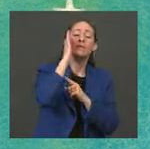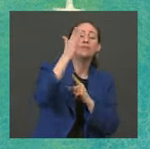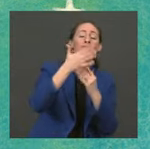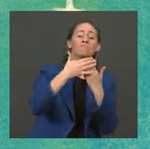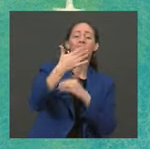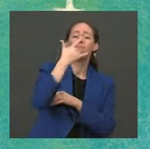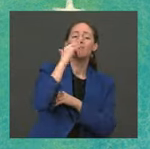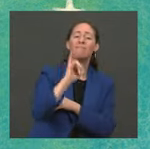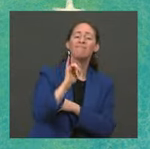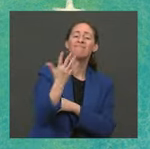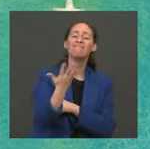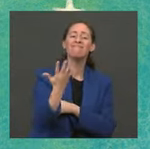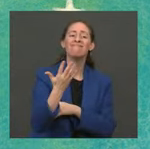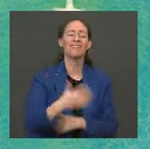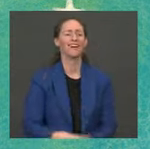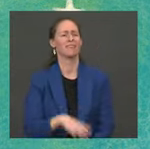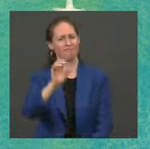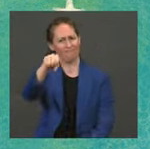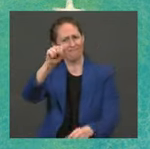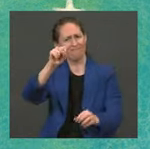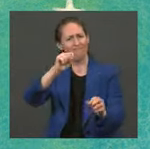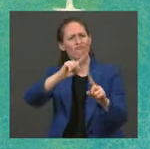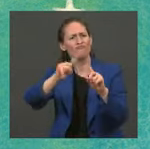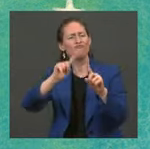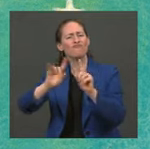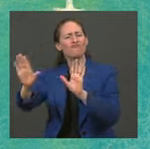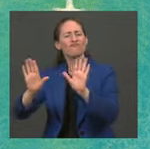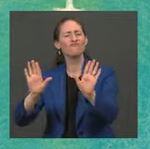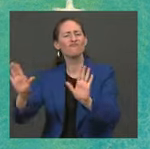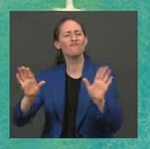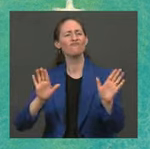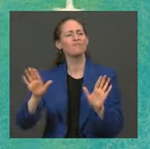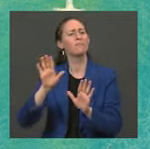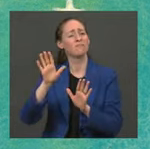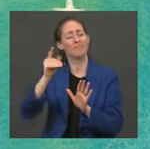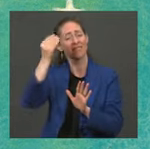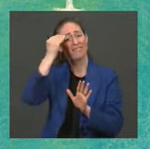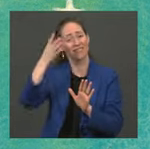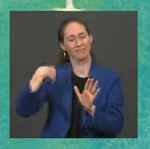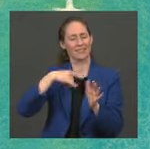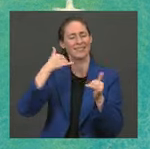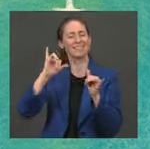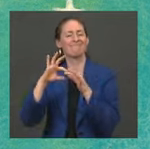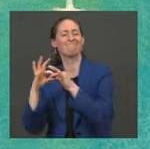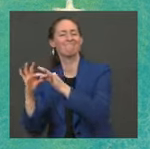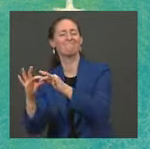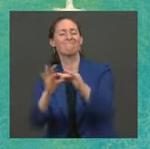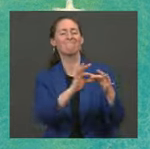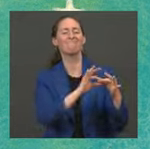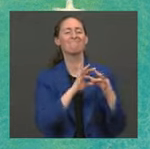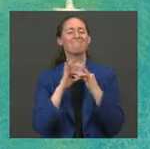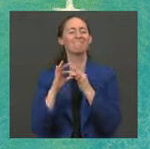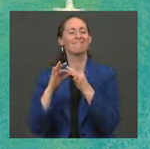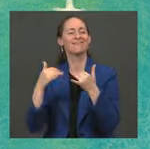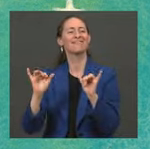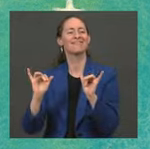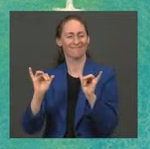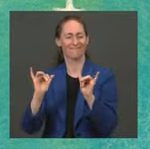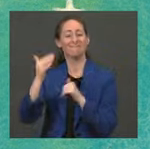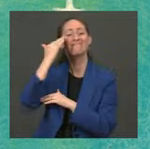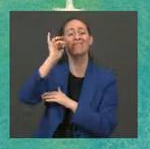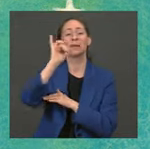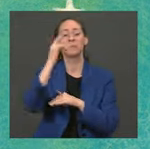are united by what really matters. Like points on a star, we come together at the